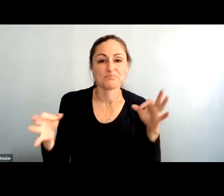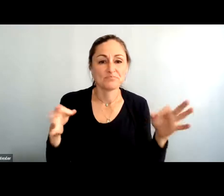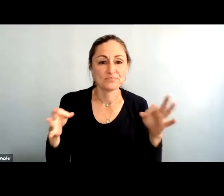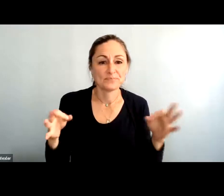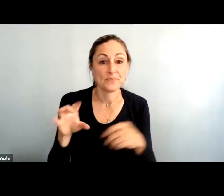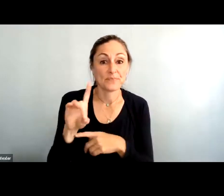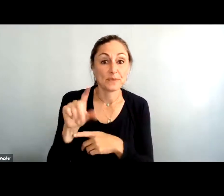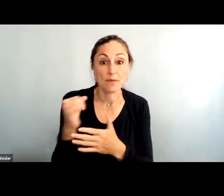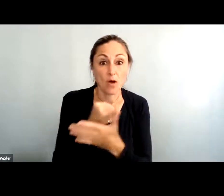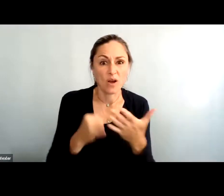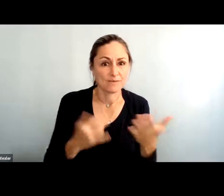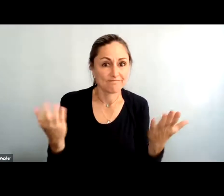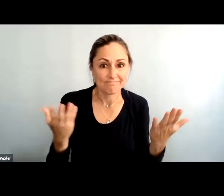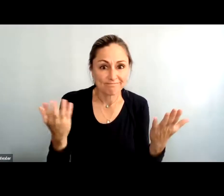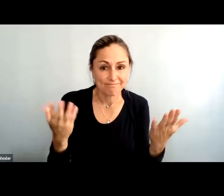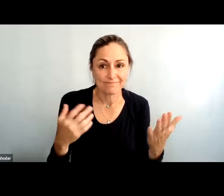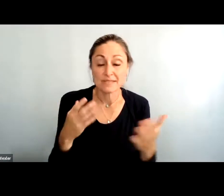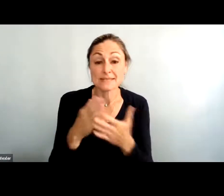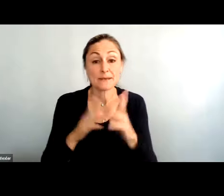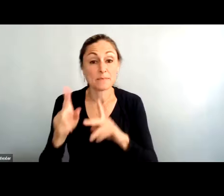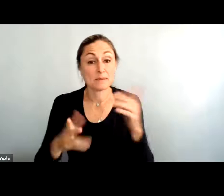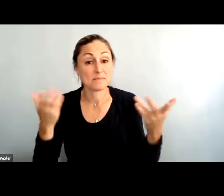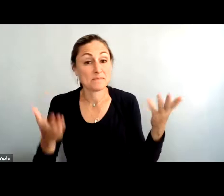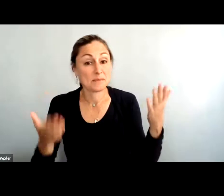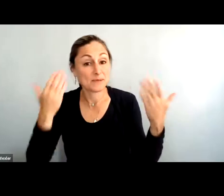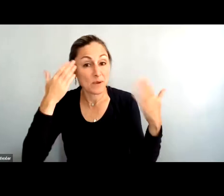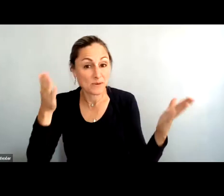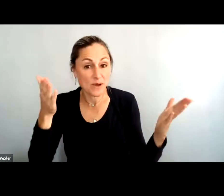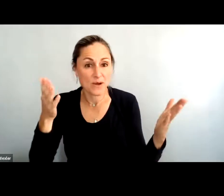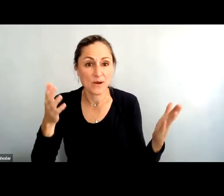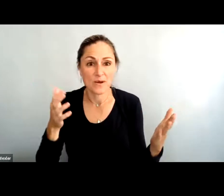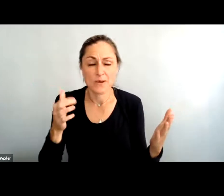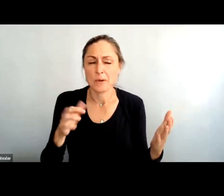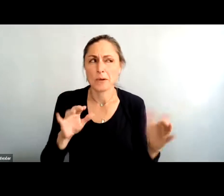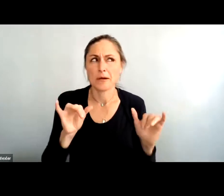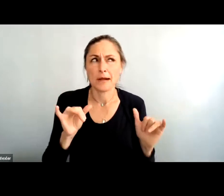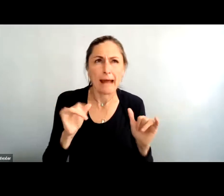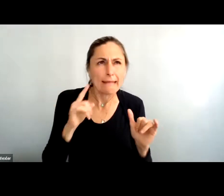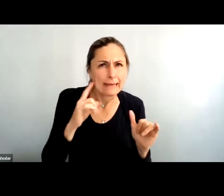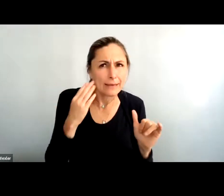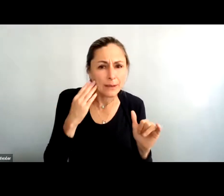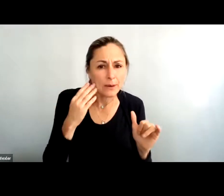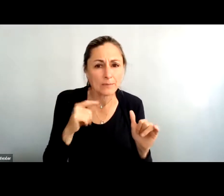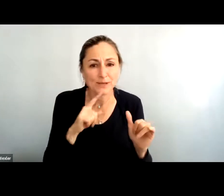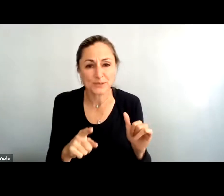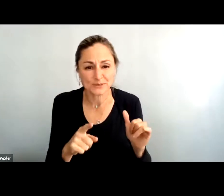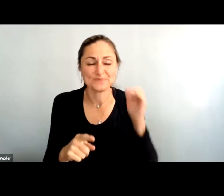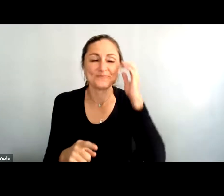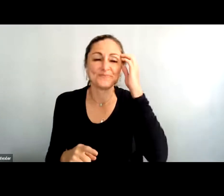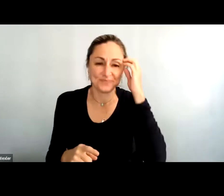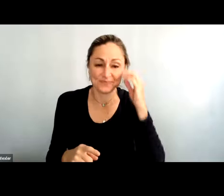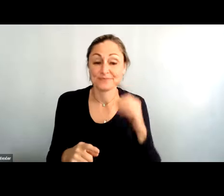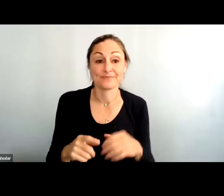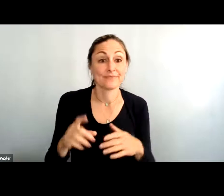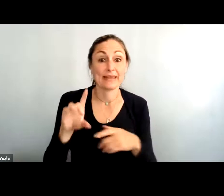disability art is for those who don't know or who might need a little refresher on it. So what